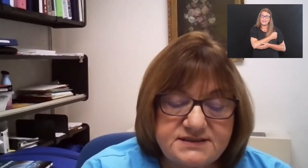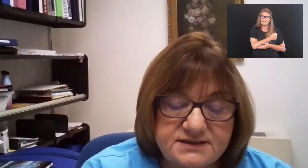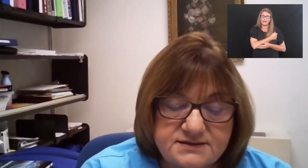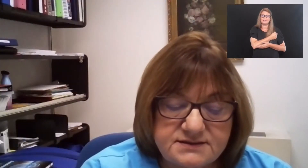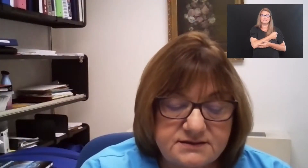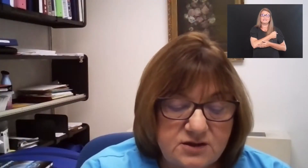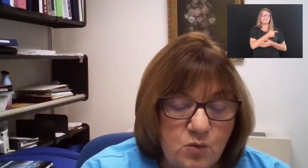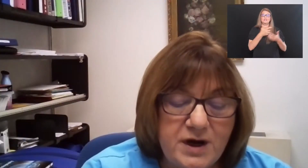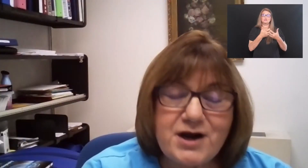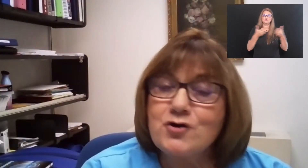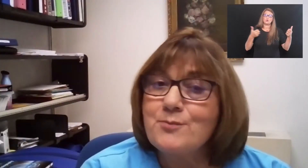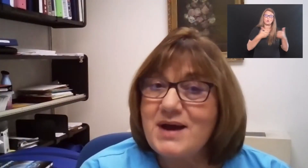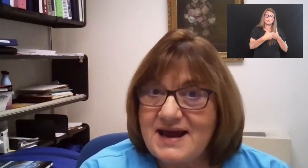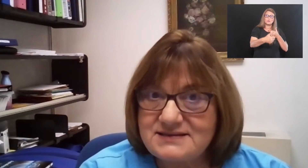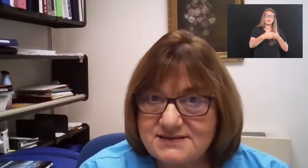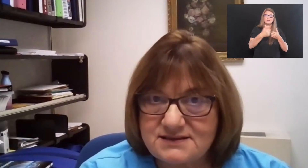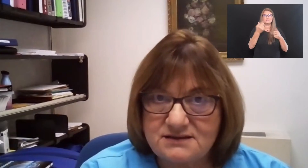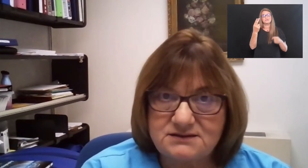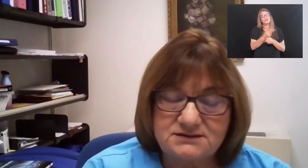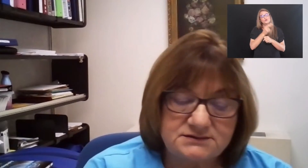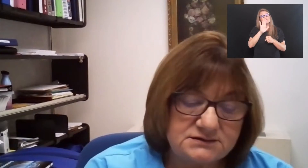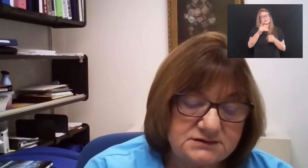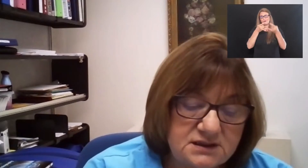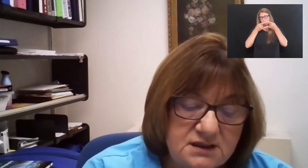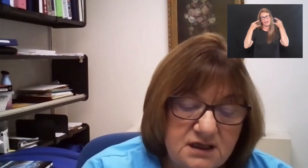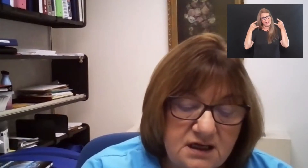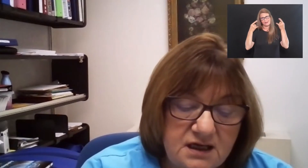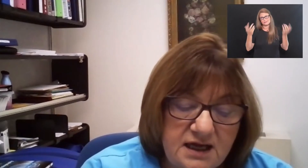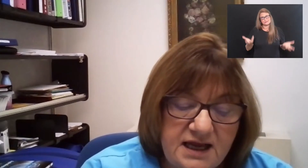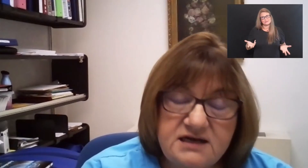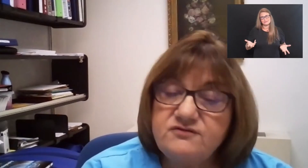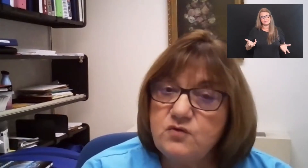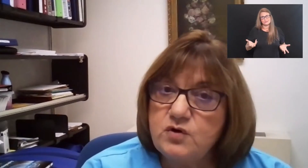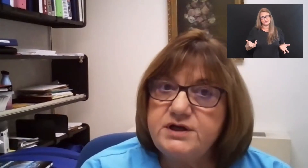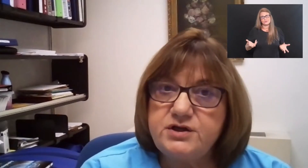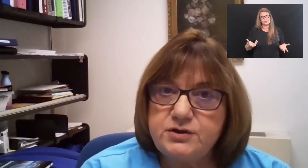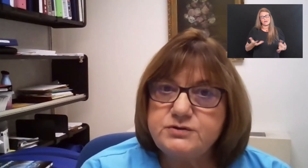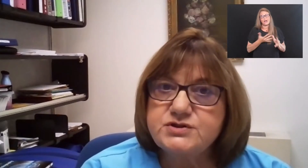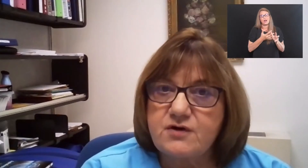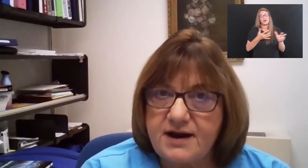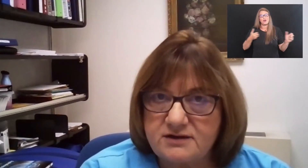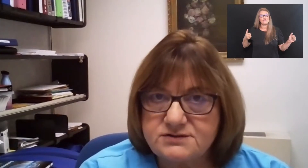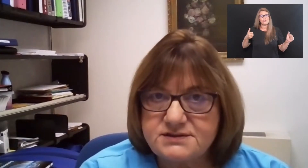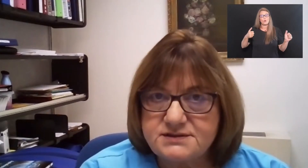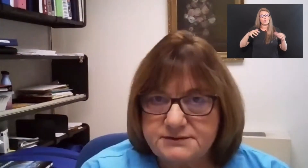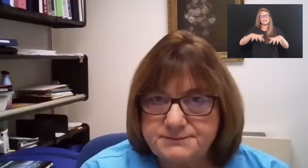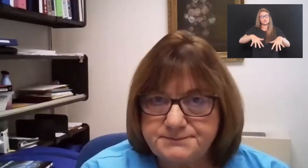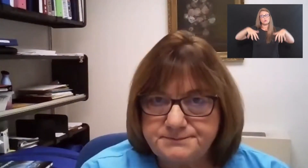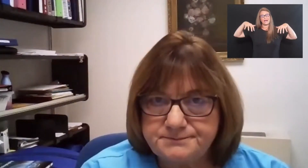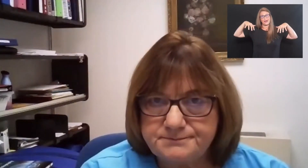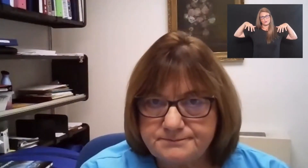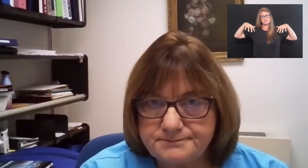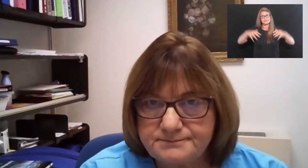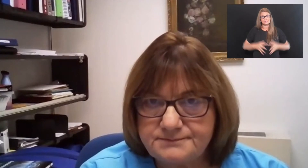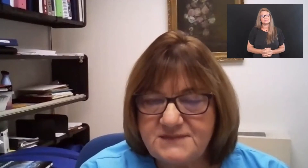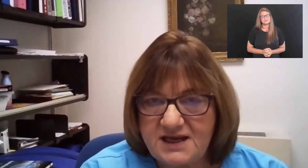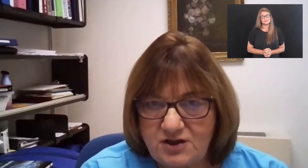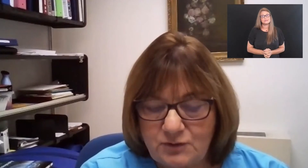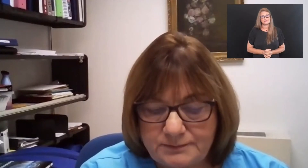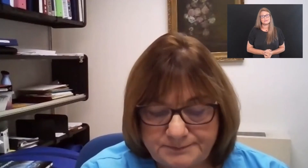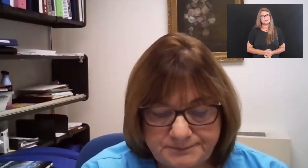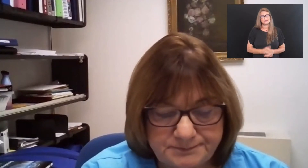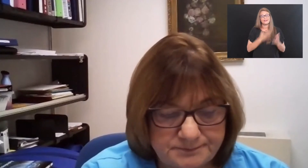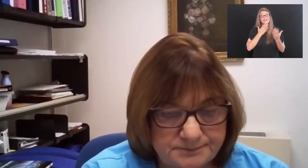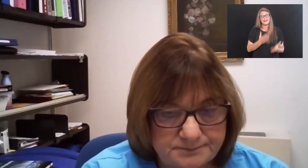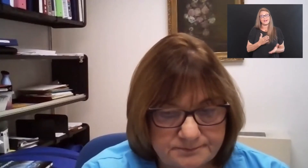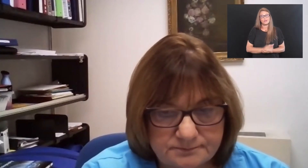Social distance. Wear your mask. And avoid huge crowds. Thank